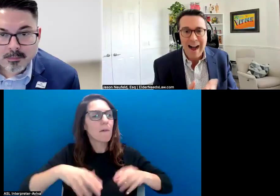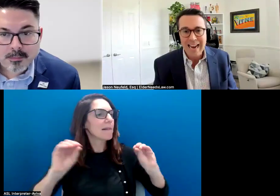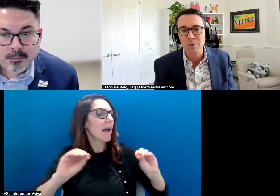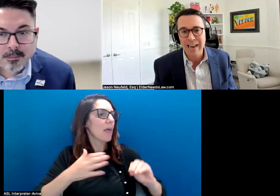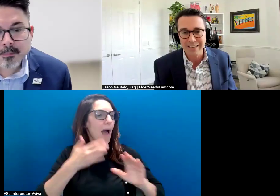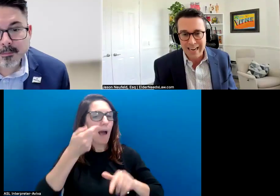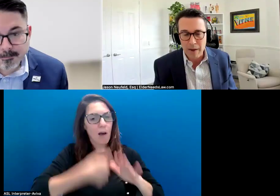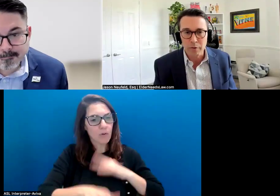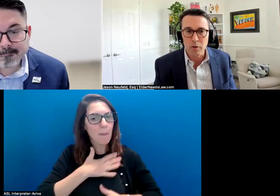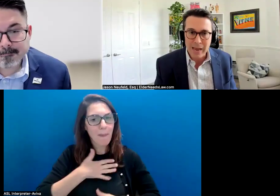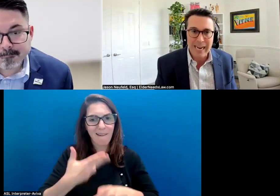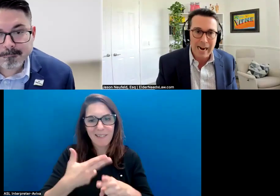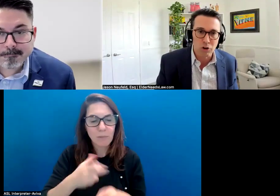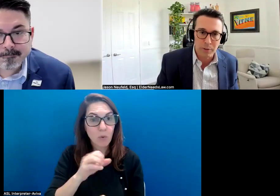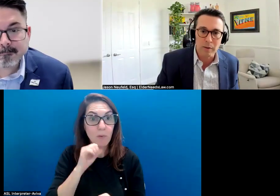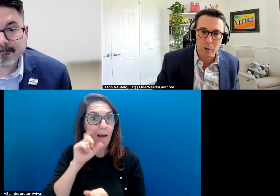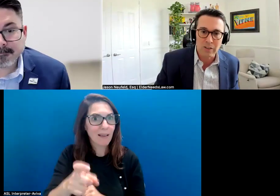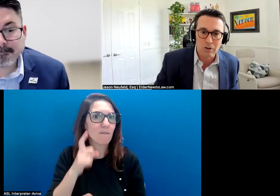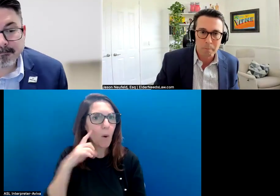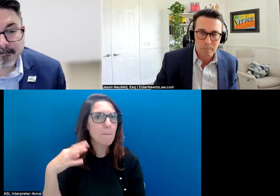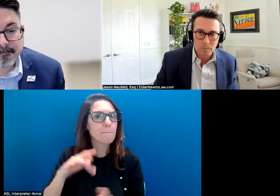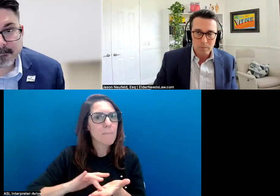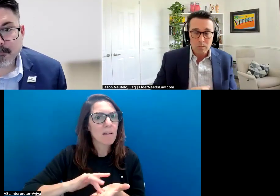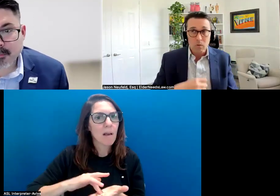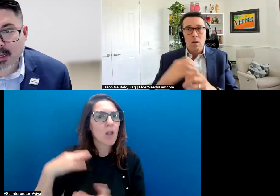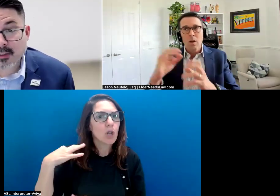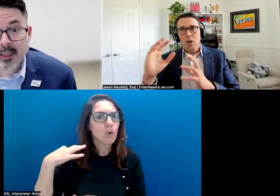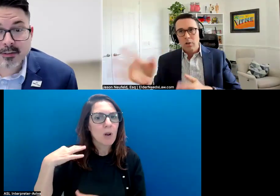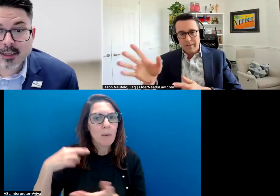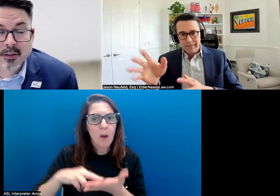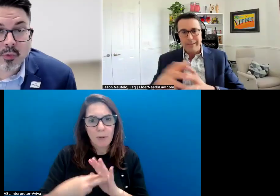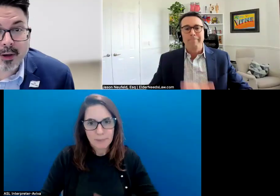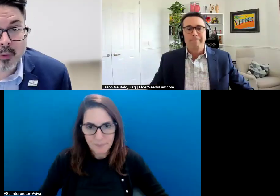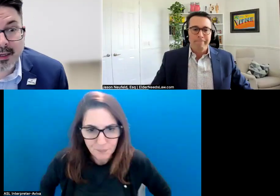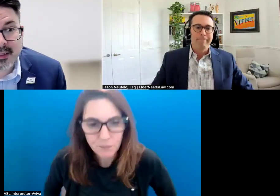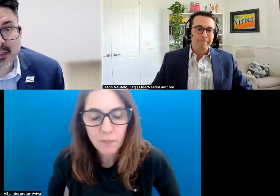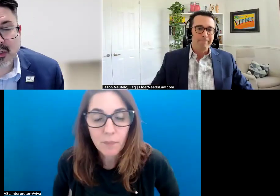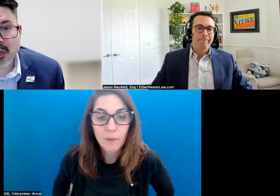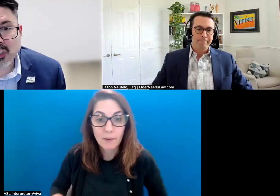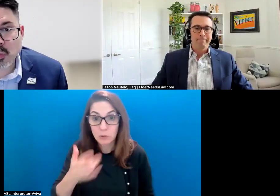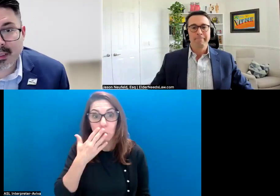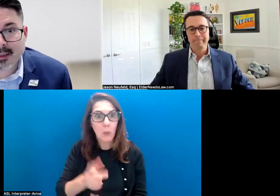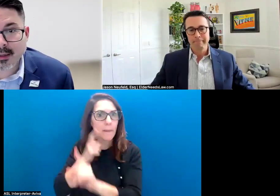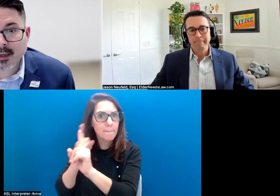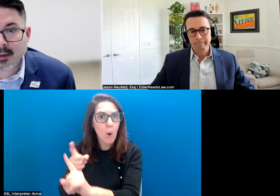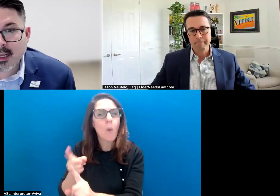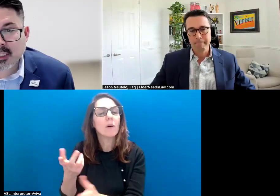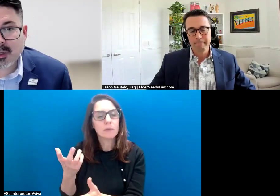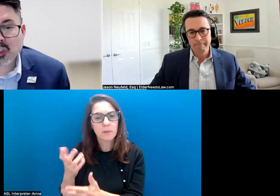is not counted as a gift for Medicaid eligibility purposes. That's a great point, because I know that's a question we